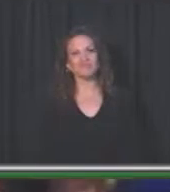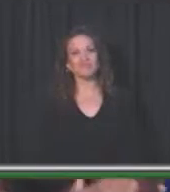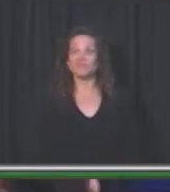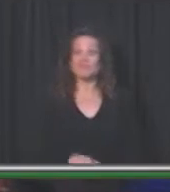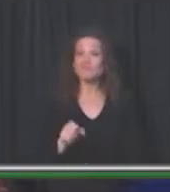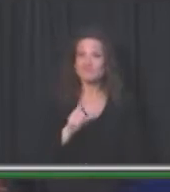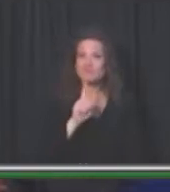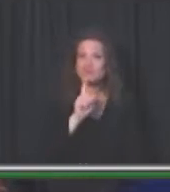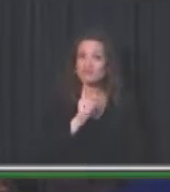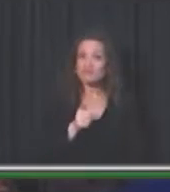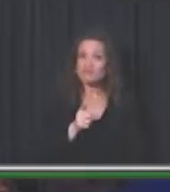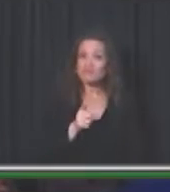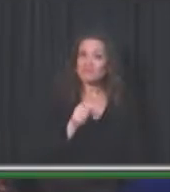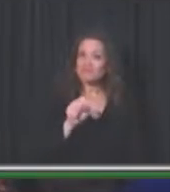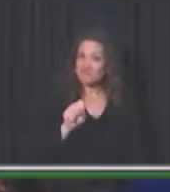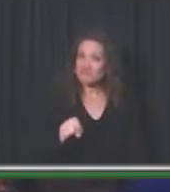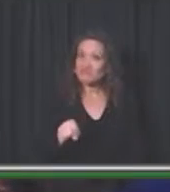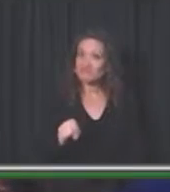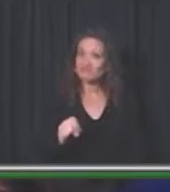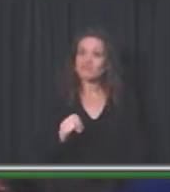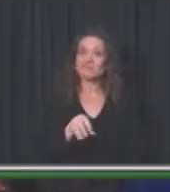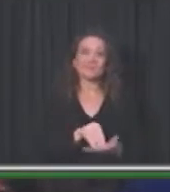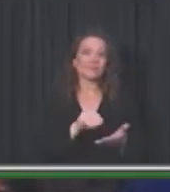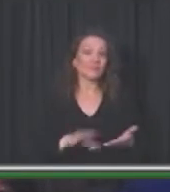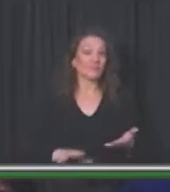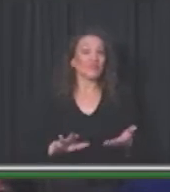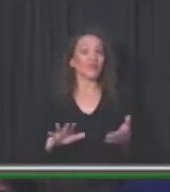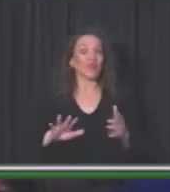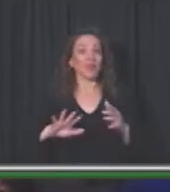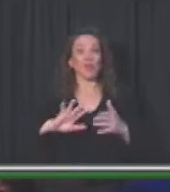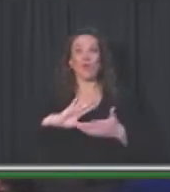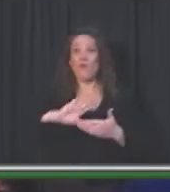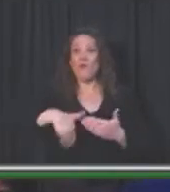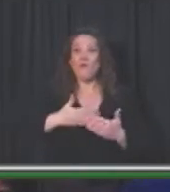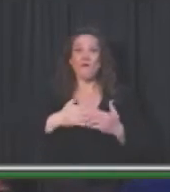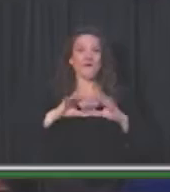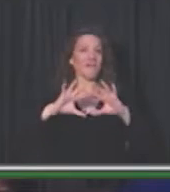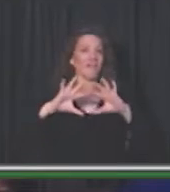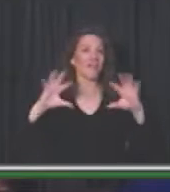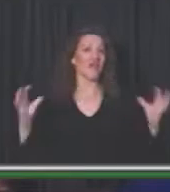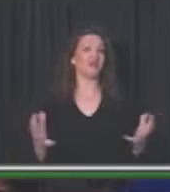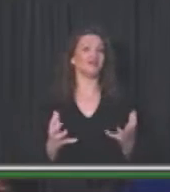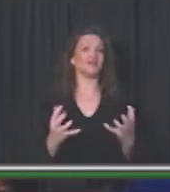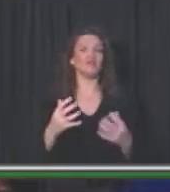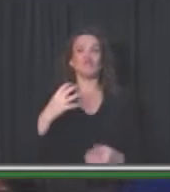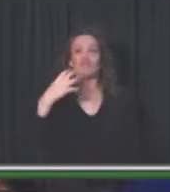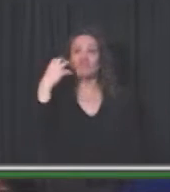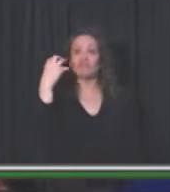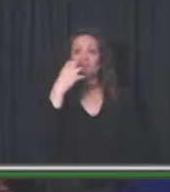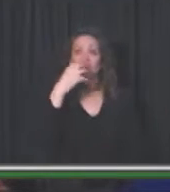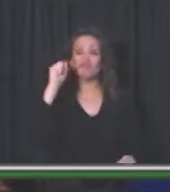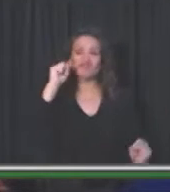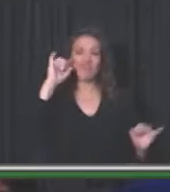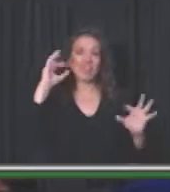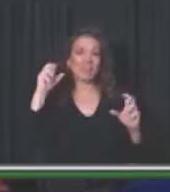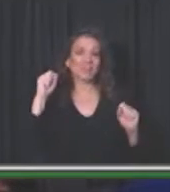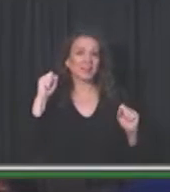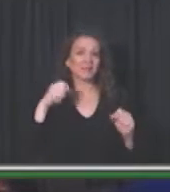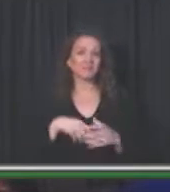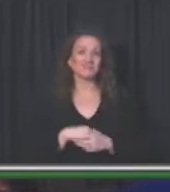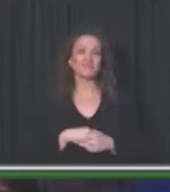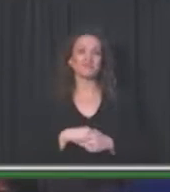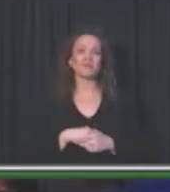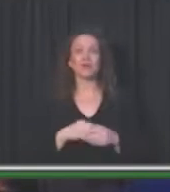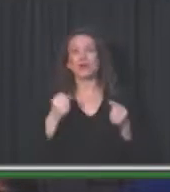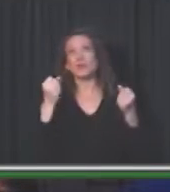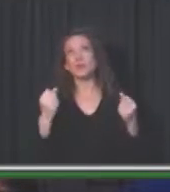Yes, students, this entire class is amazing. There's so many stories I'd